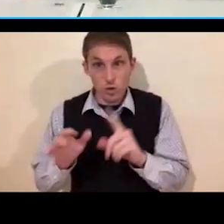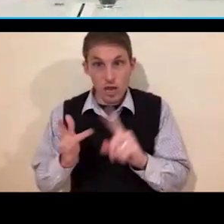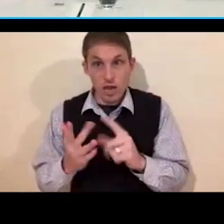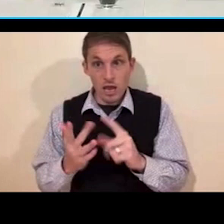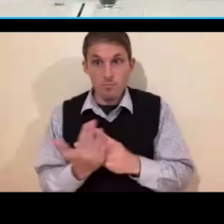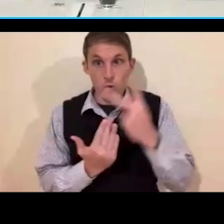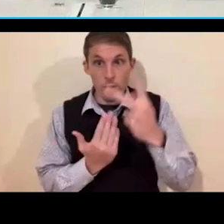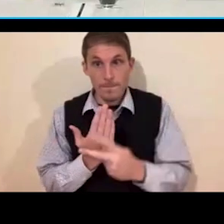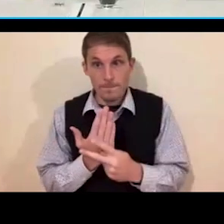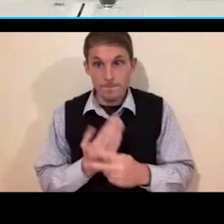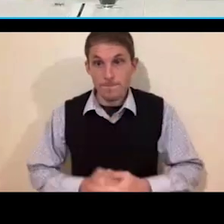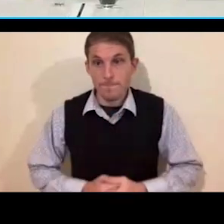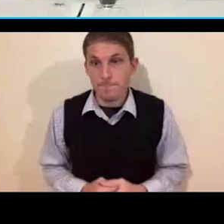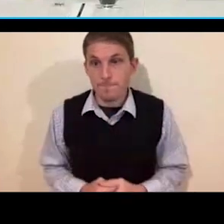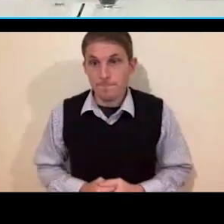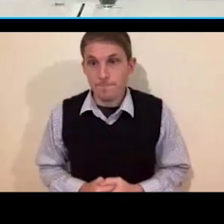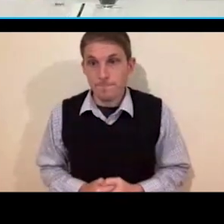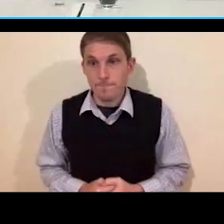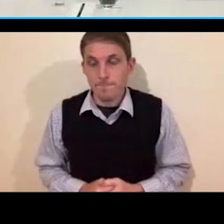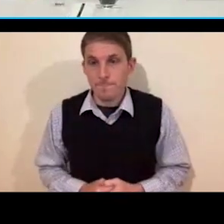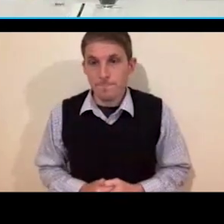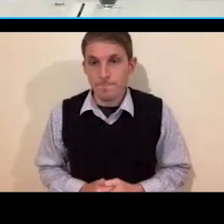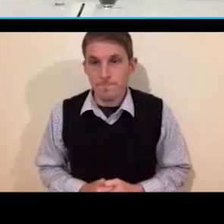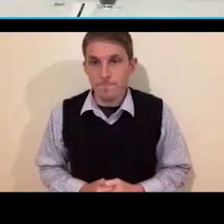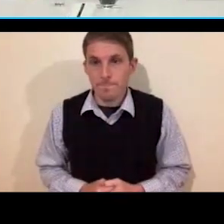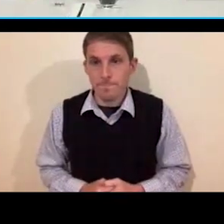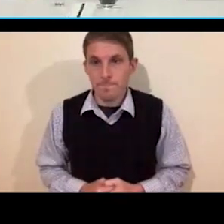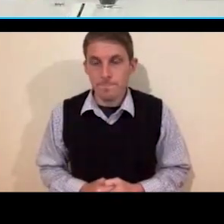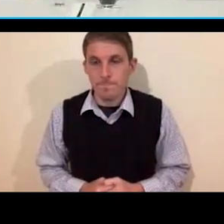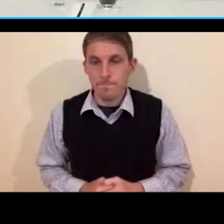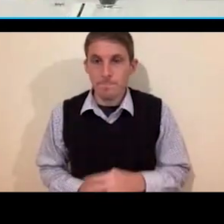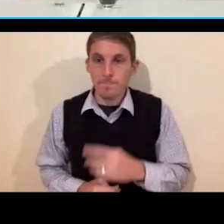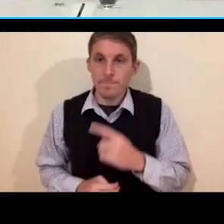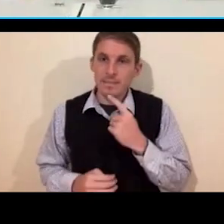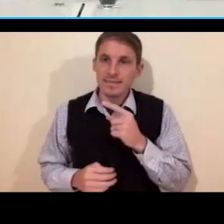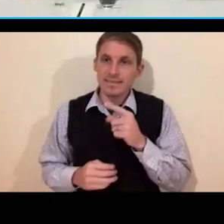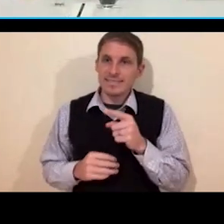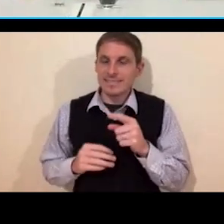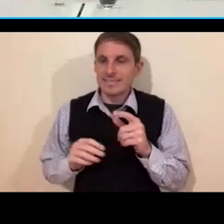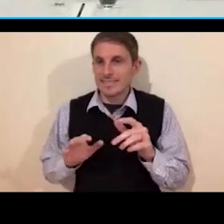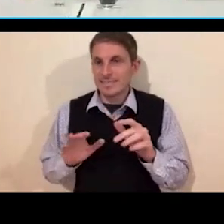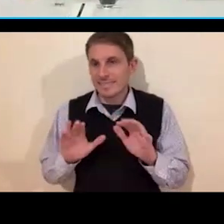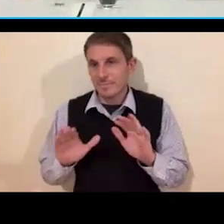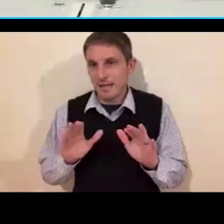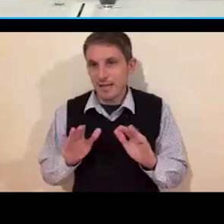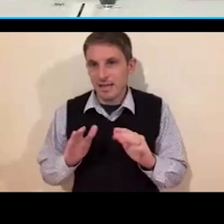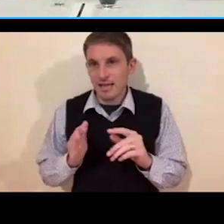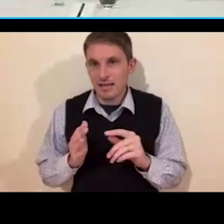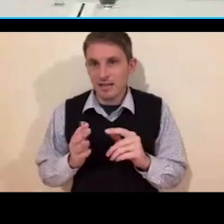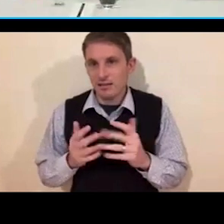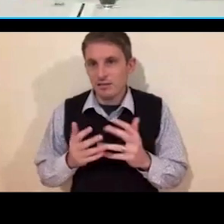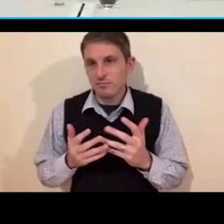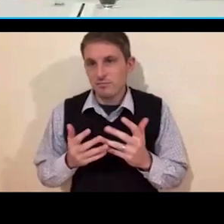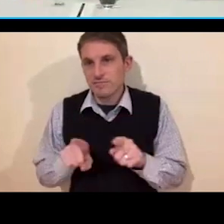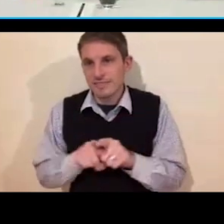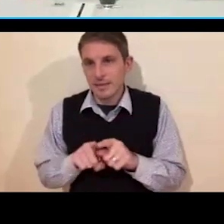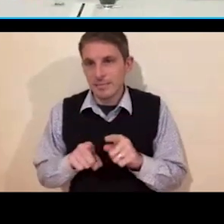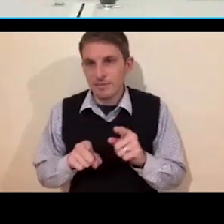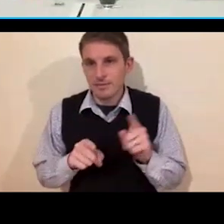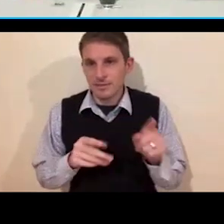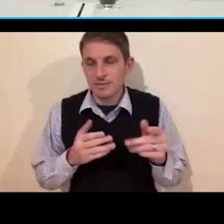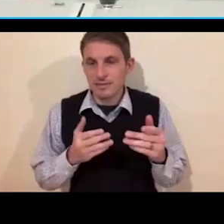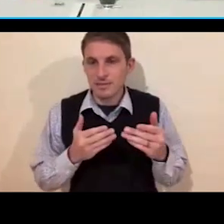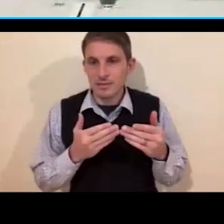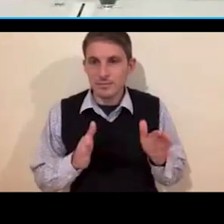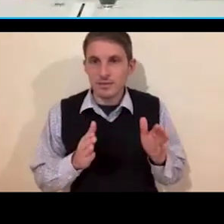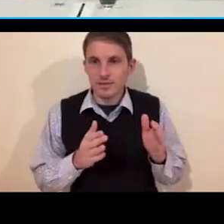program? Emma? So quite similar to as the same as how the QI program